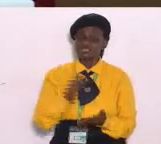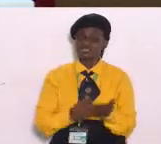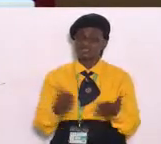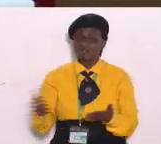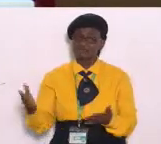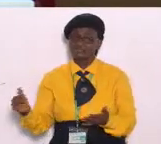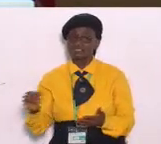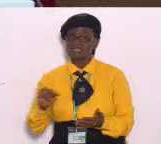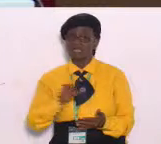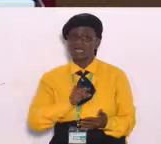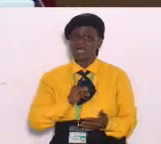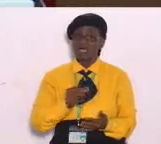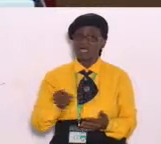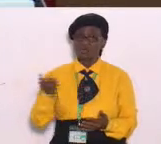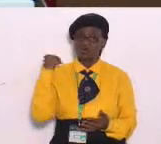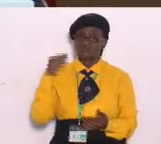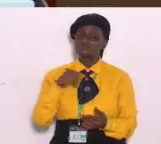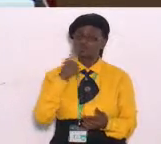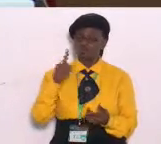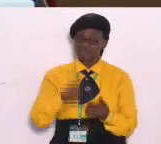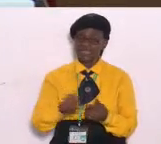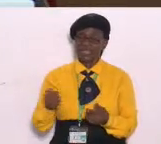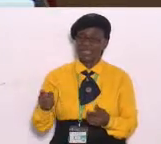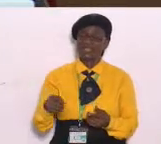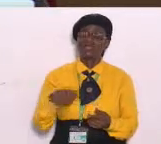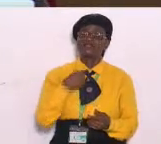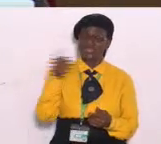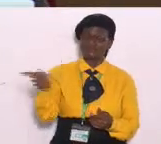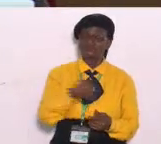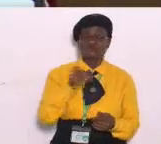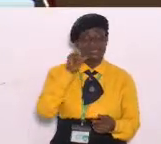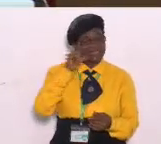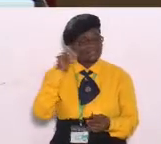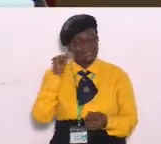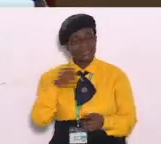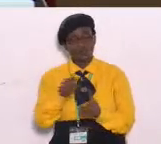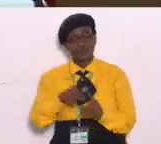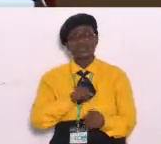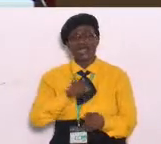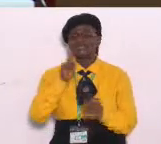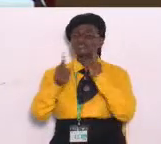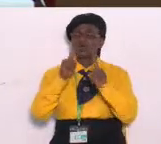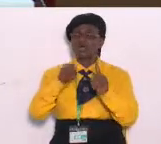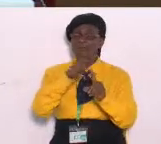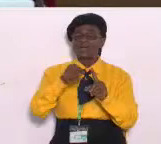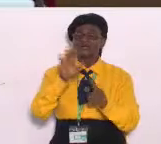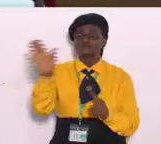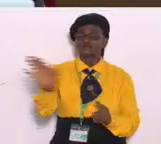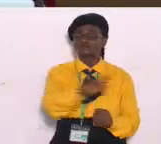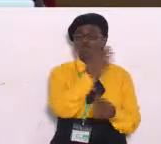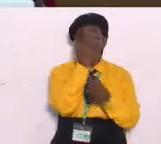was talking about your hands being made for God.